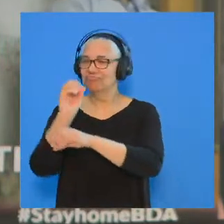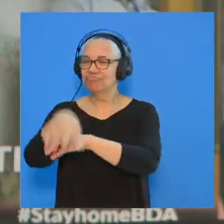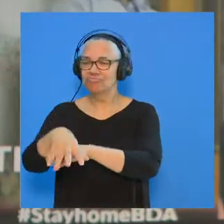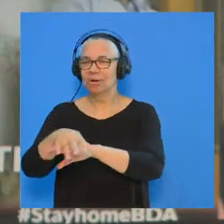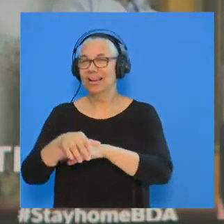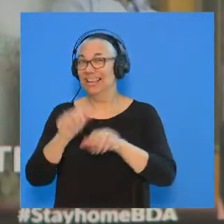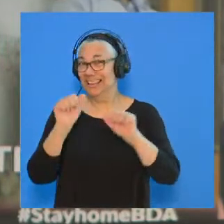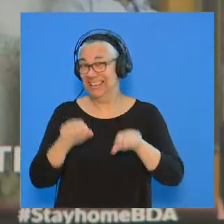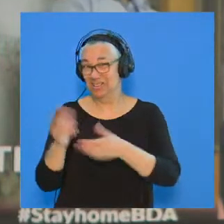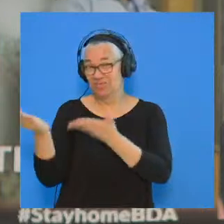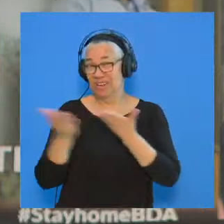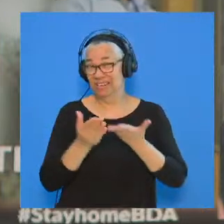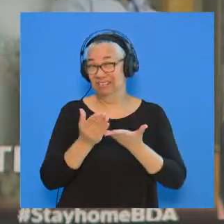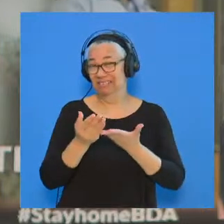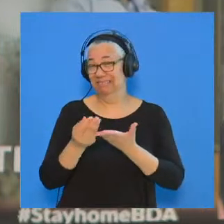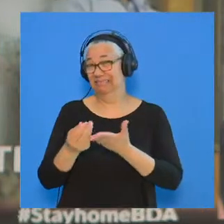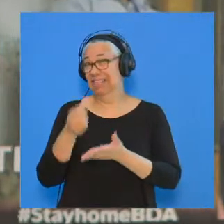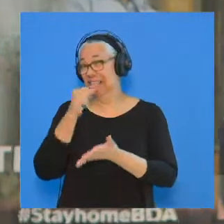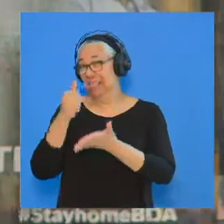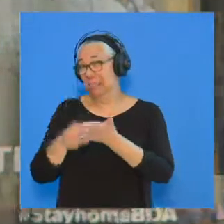flights or cargo ships?